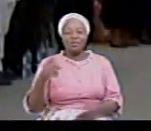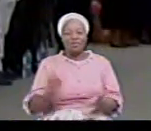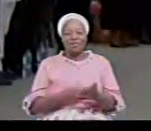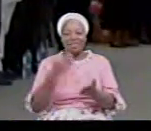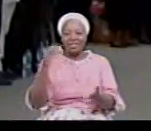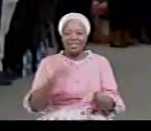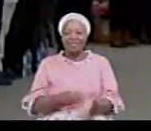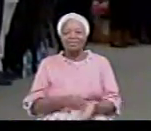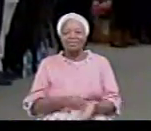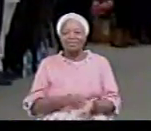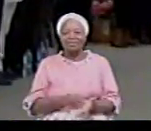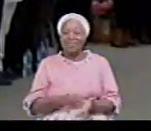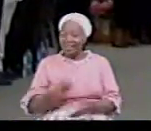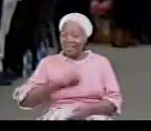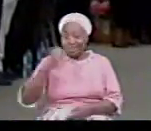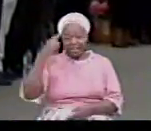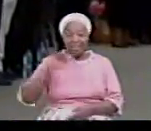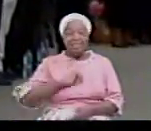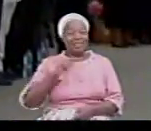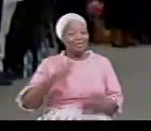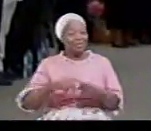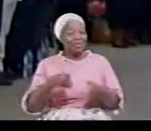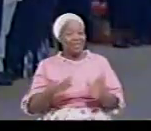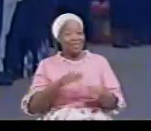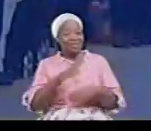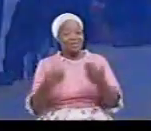I think I need to let the world know.